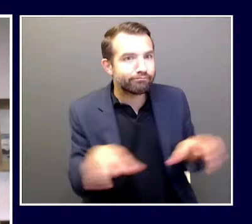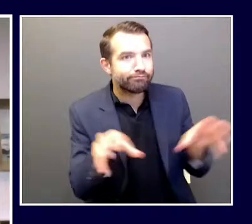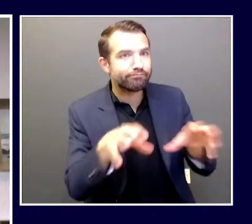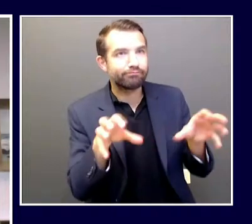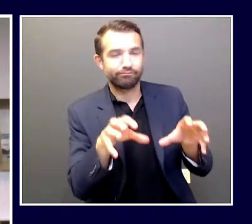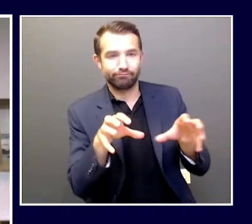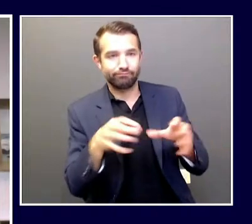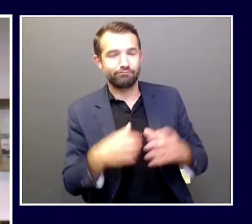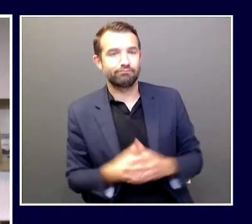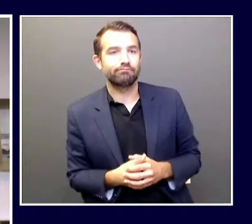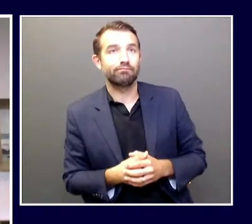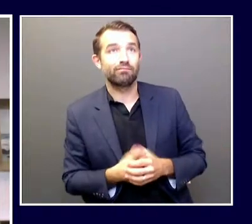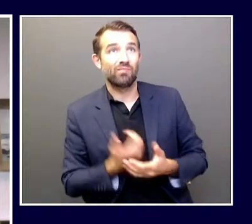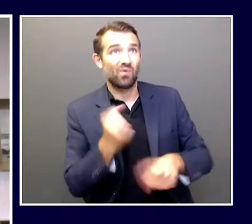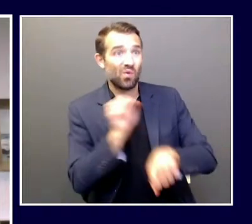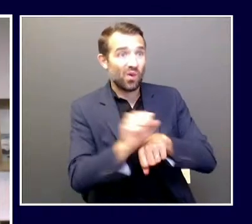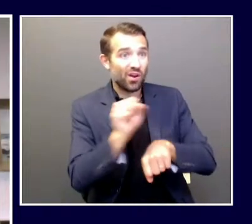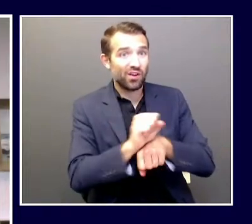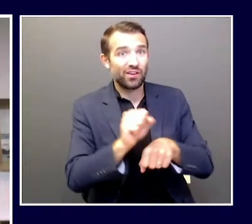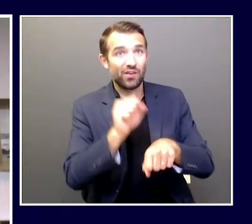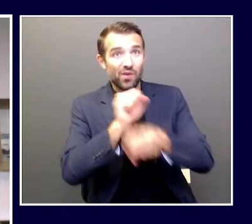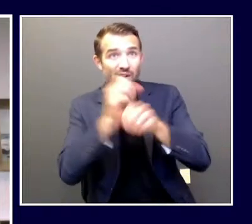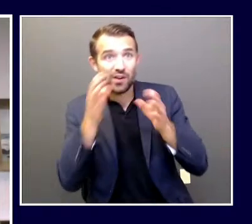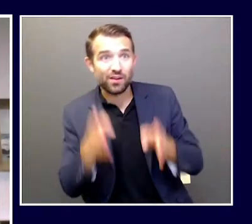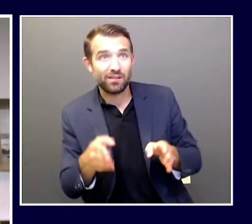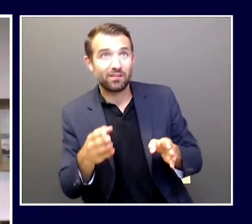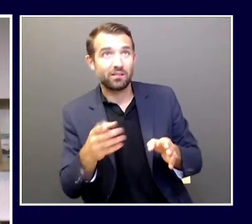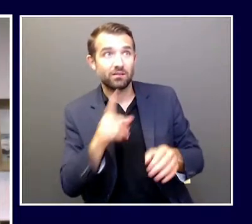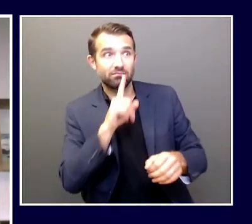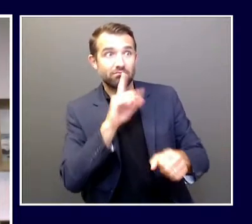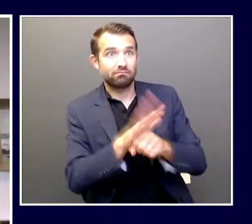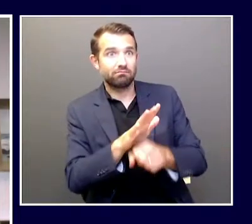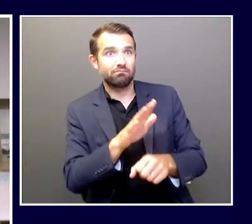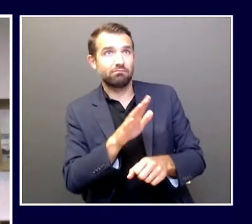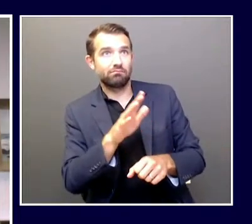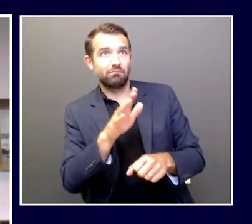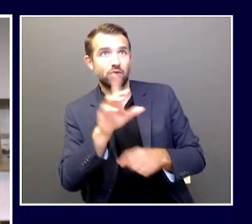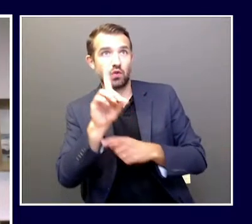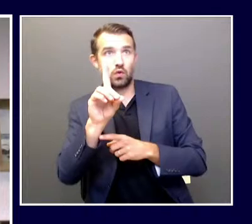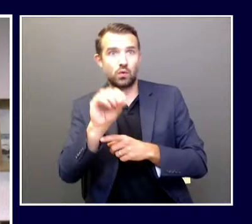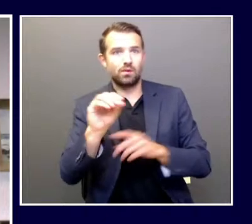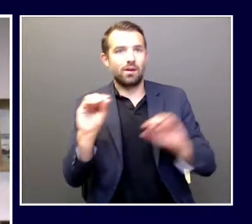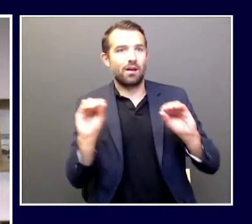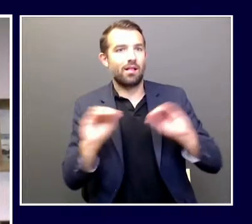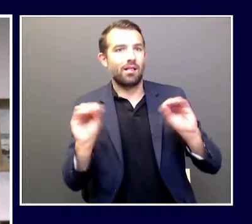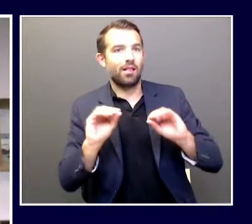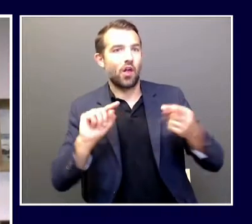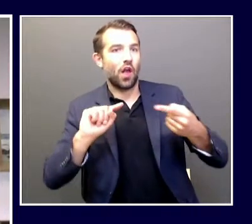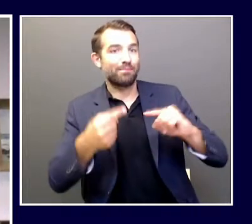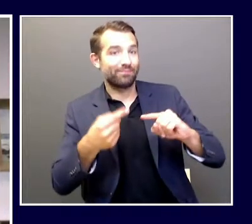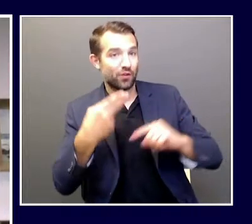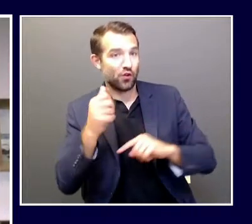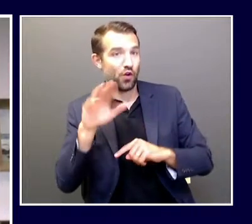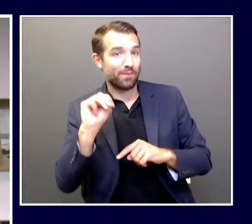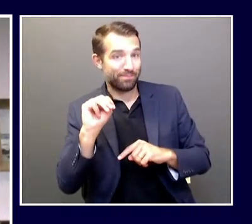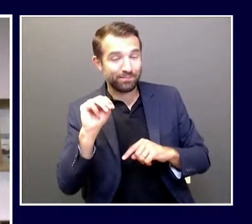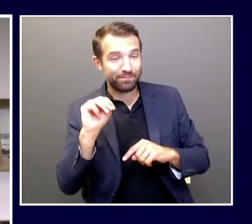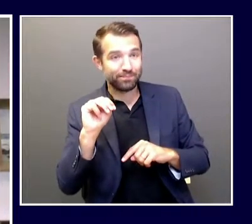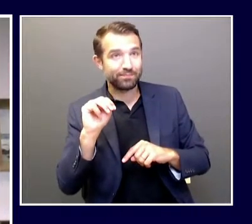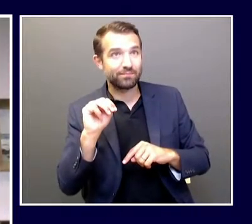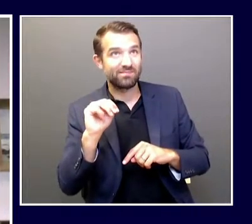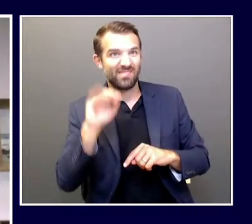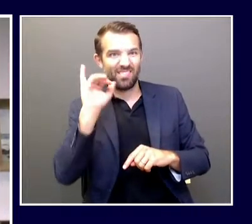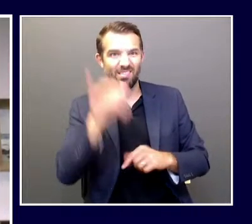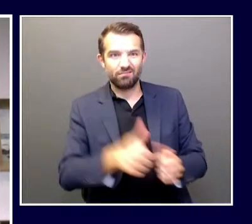no harm and accidentally infect someone. But we also want to keep the entire cadre, the entire force